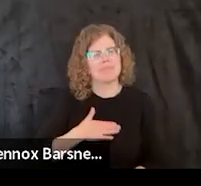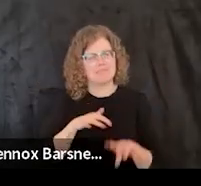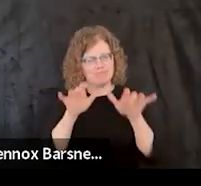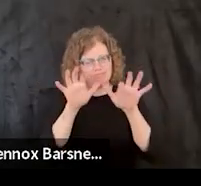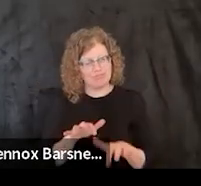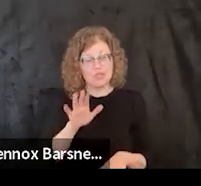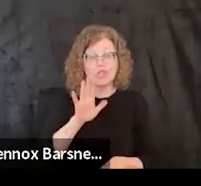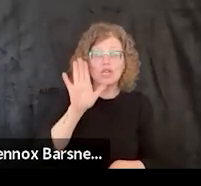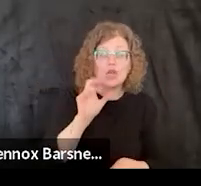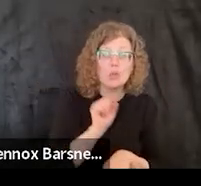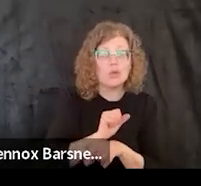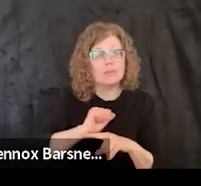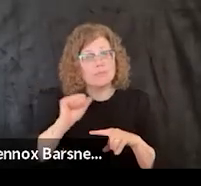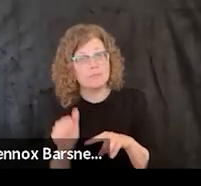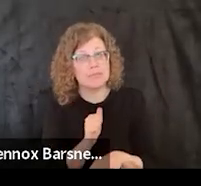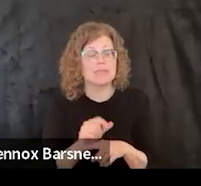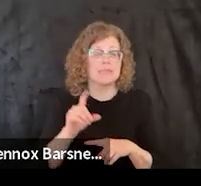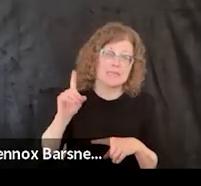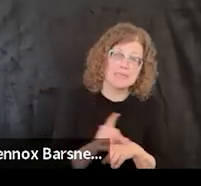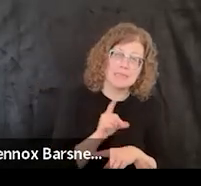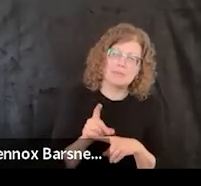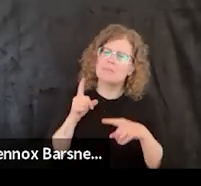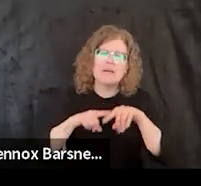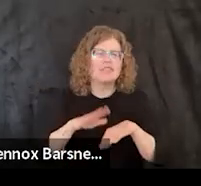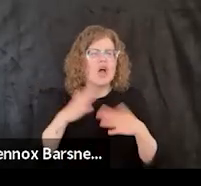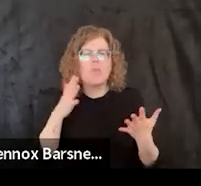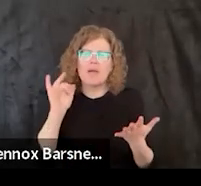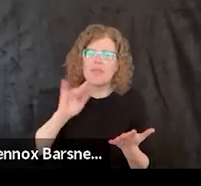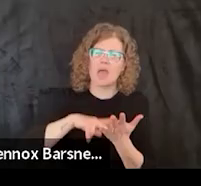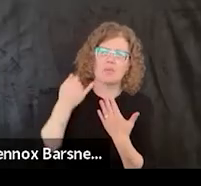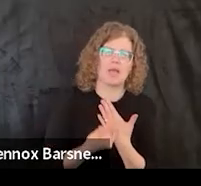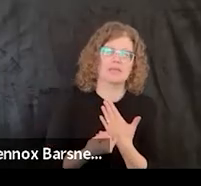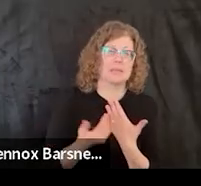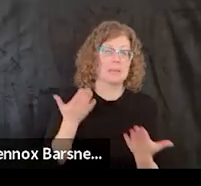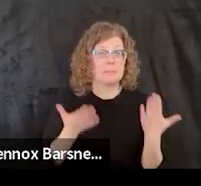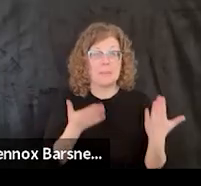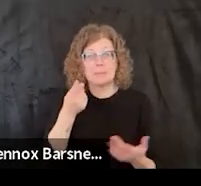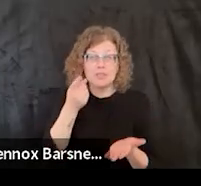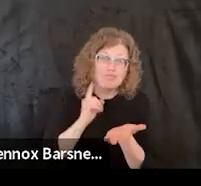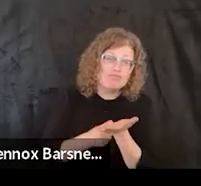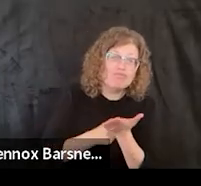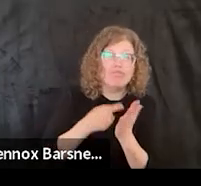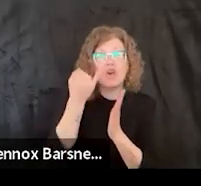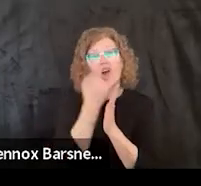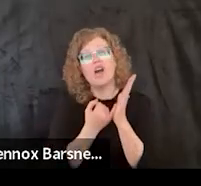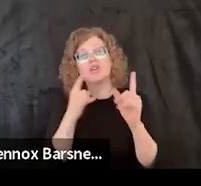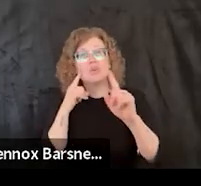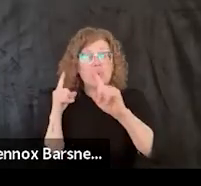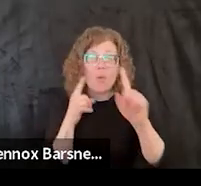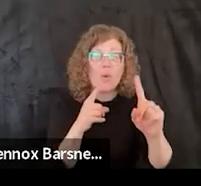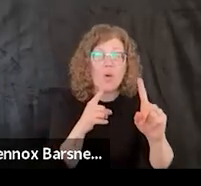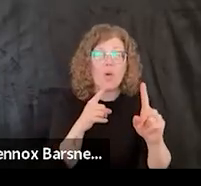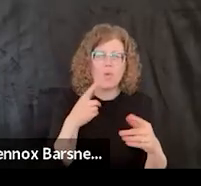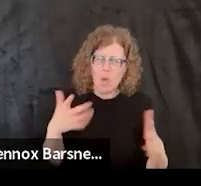disciplines. Depending on your project, you might want to talk about artistic goals that you have for the actual work